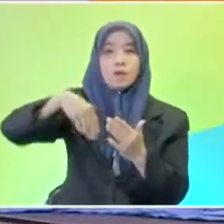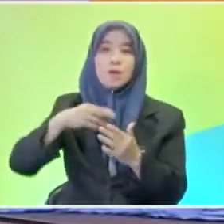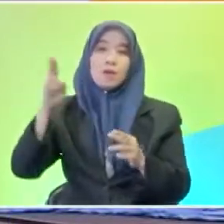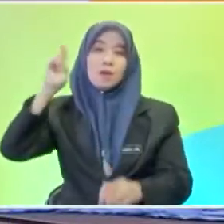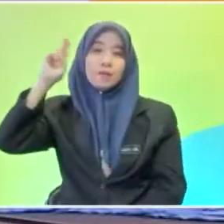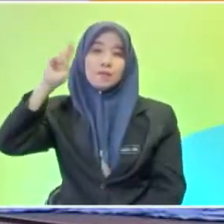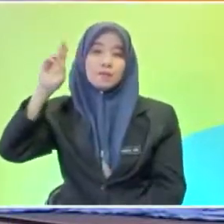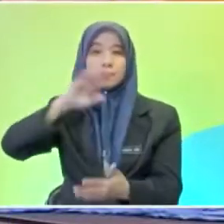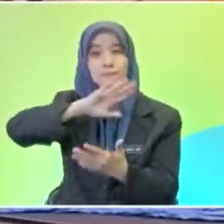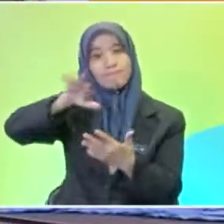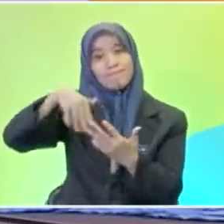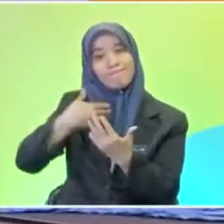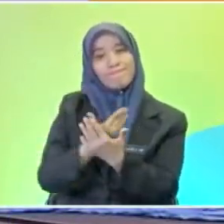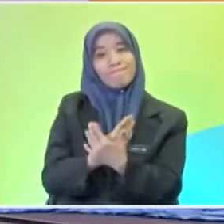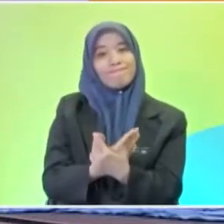Hello